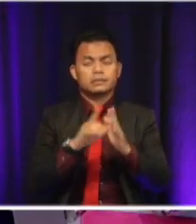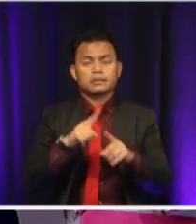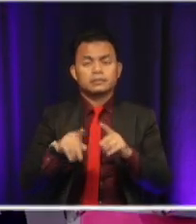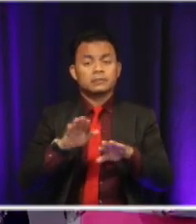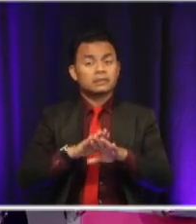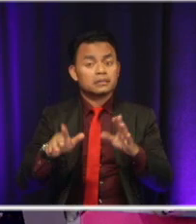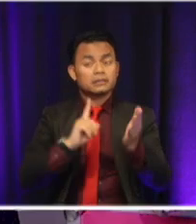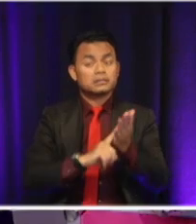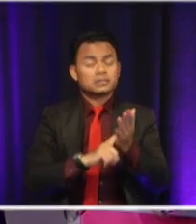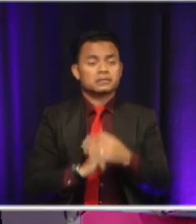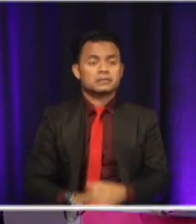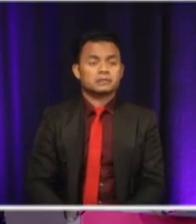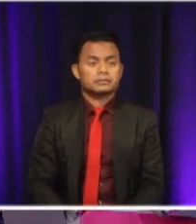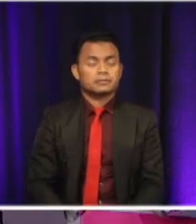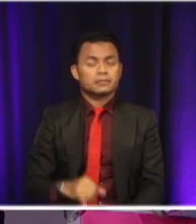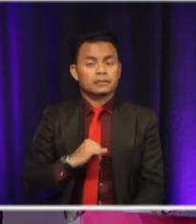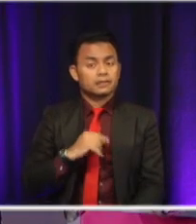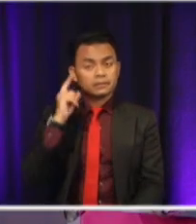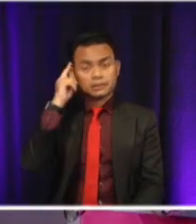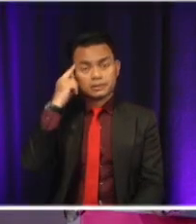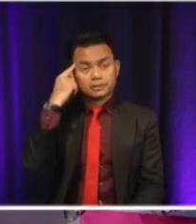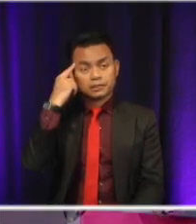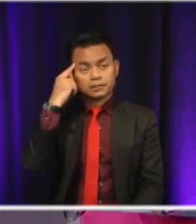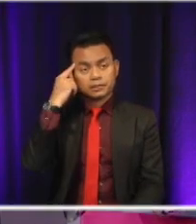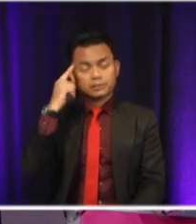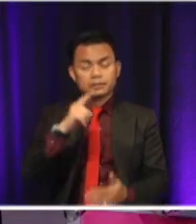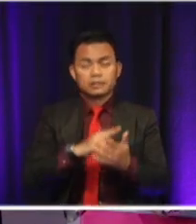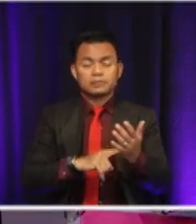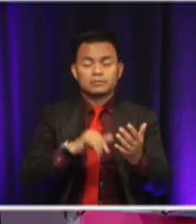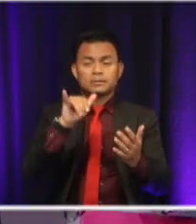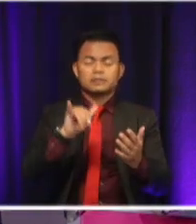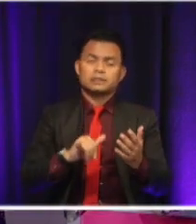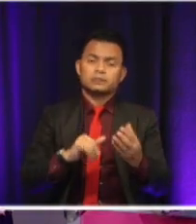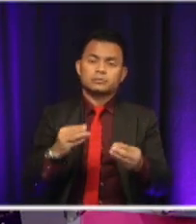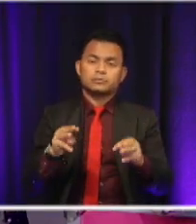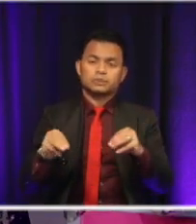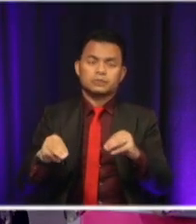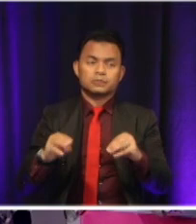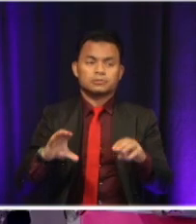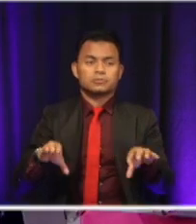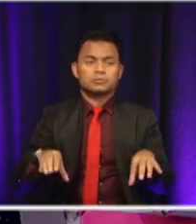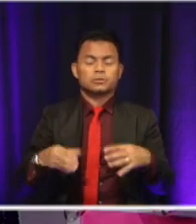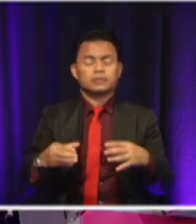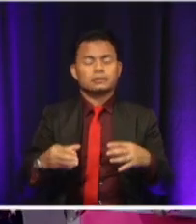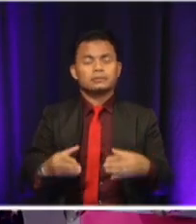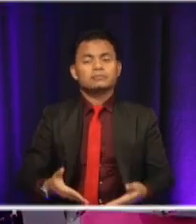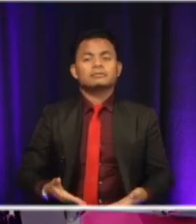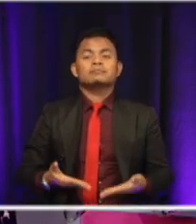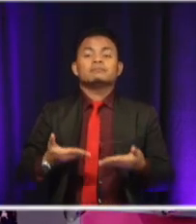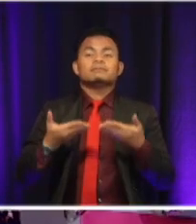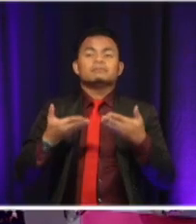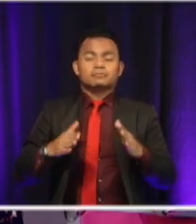whatsoever, I don't know if that candidate is going to do well. So take a deep breath you know